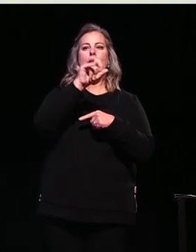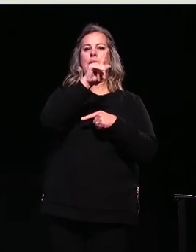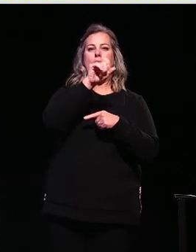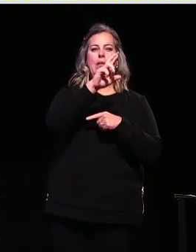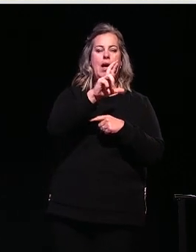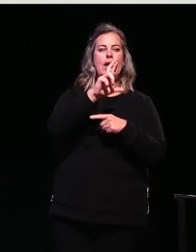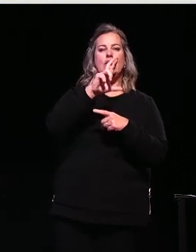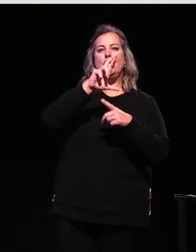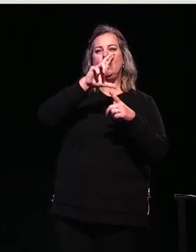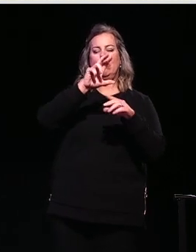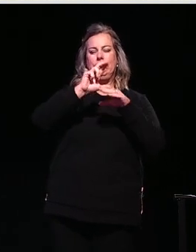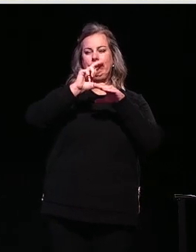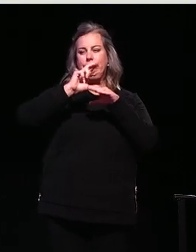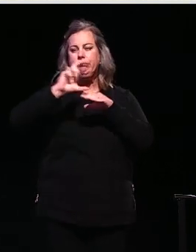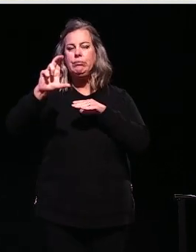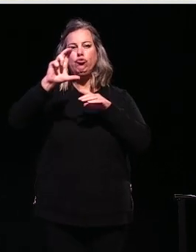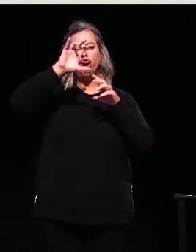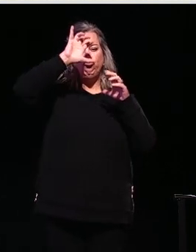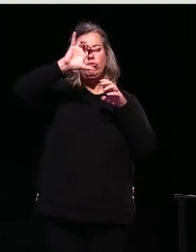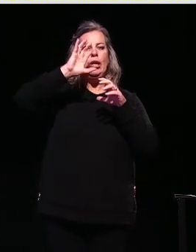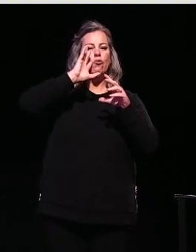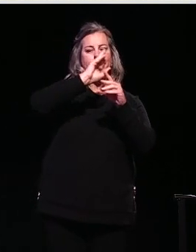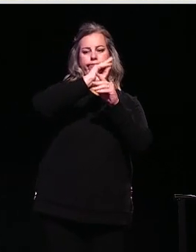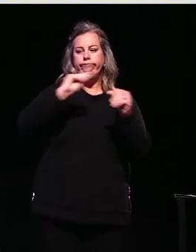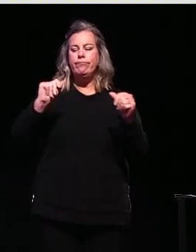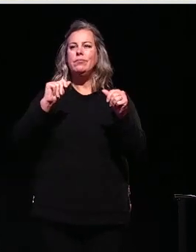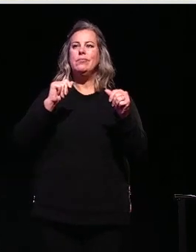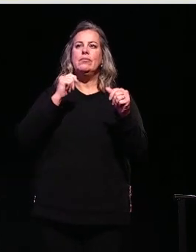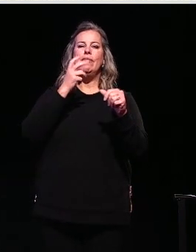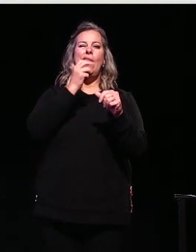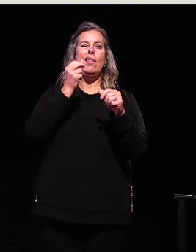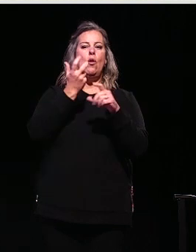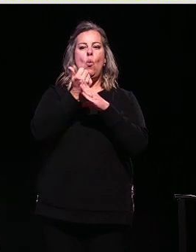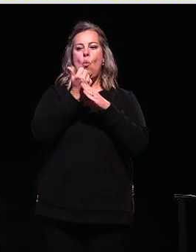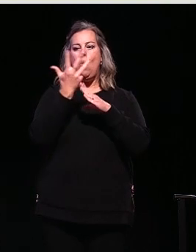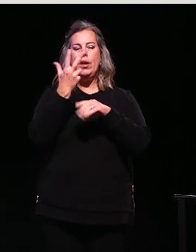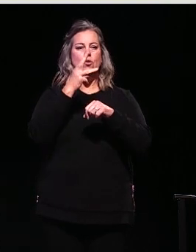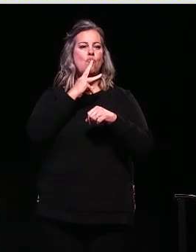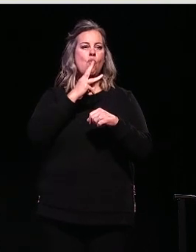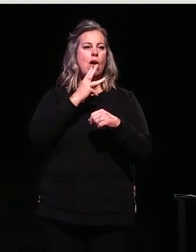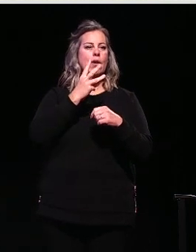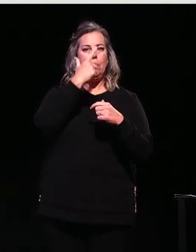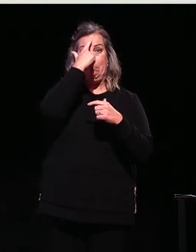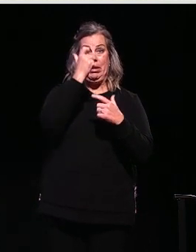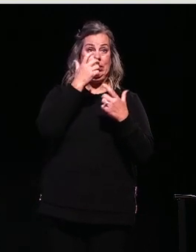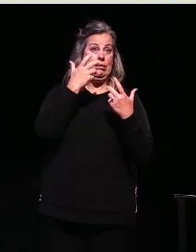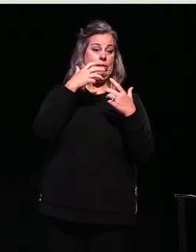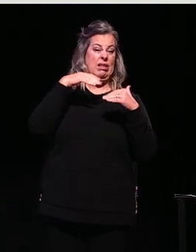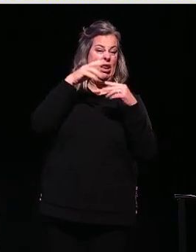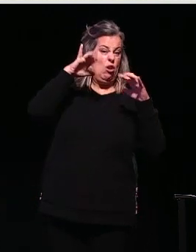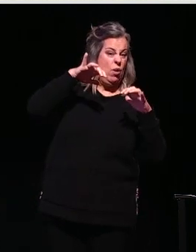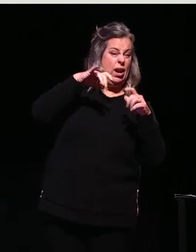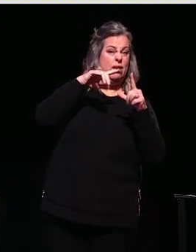field. It's very problematic. A lot of water wastage as well. They basically turn their sprinklers on right before it's going to rain. And most maybe importantly